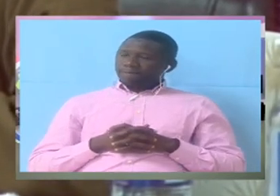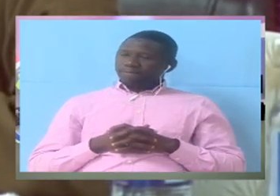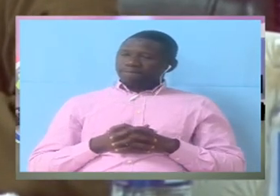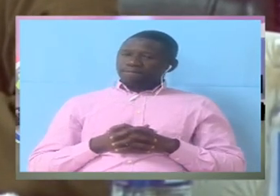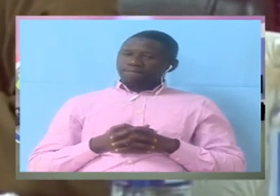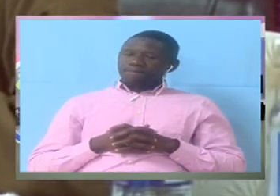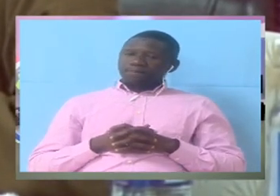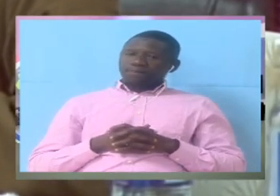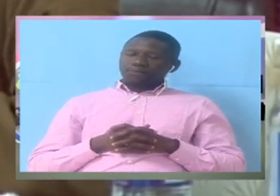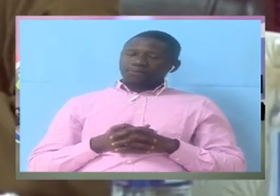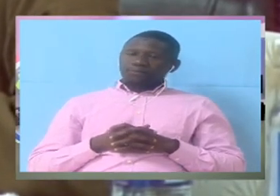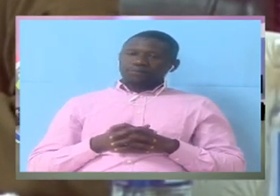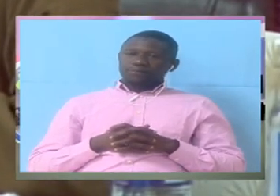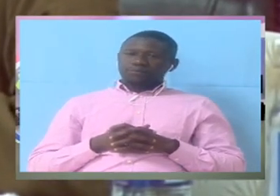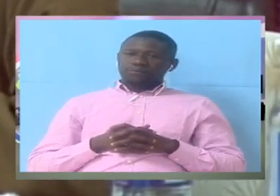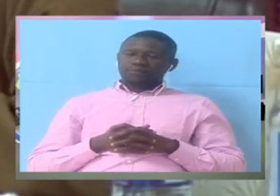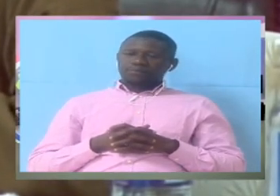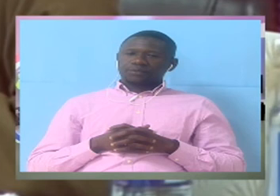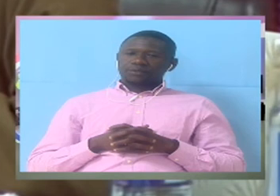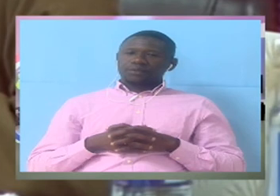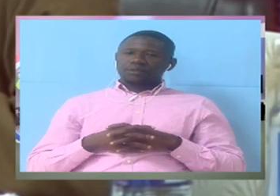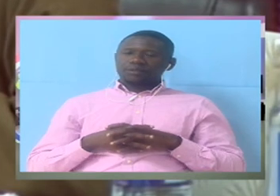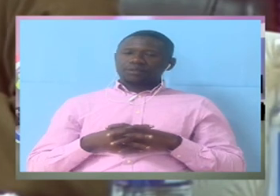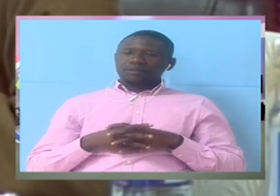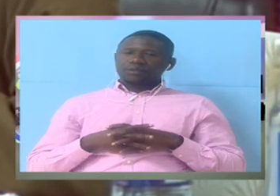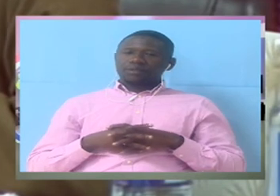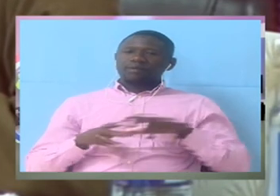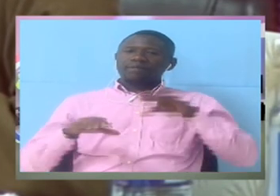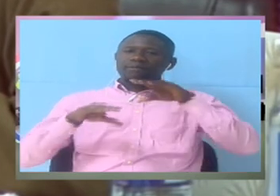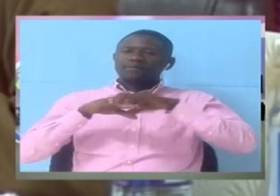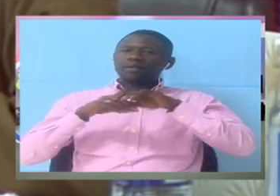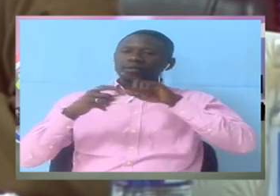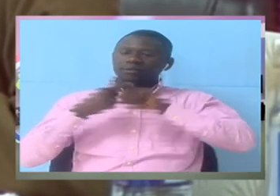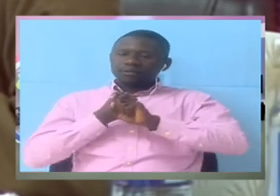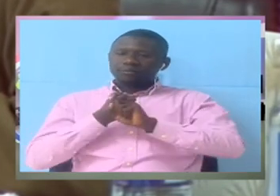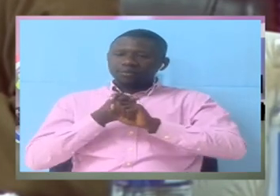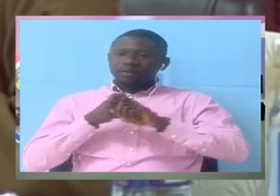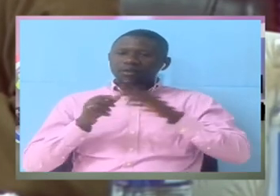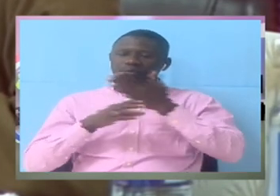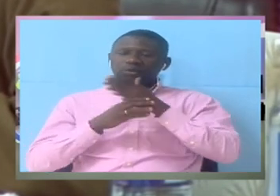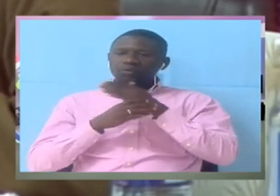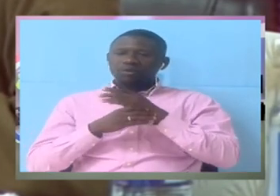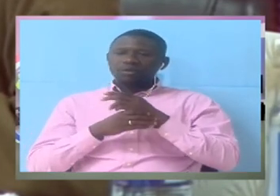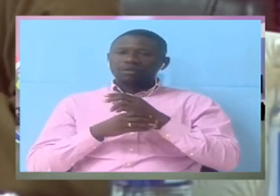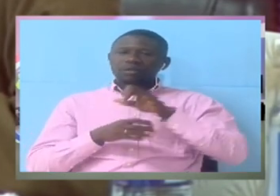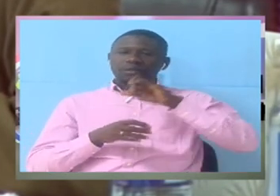The friendship between Jame and Taylor.